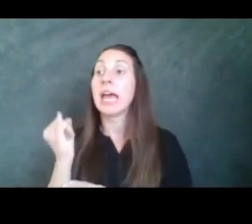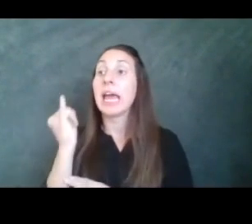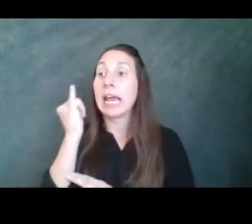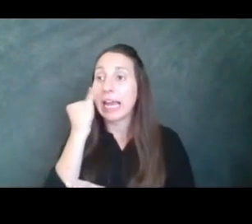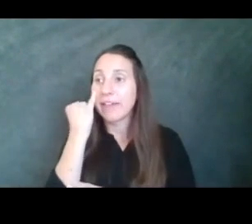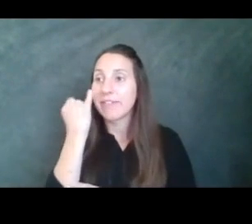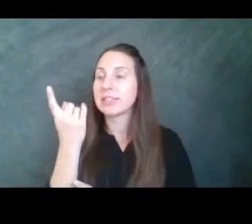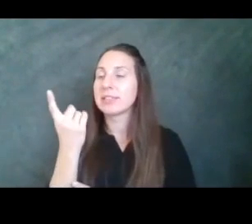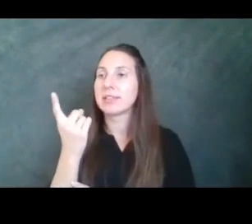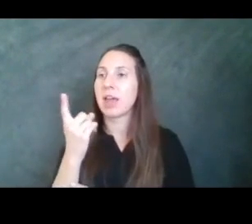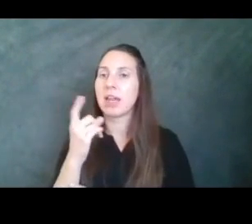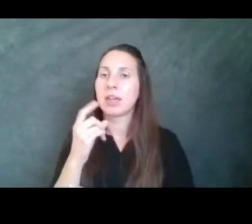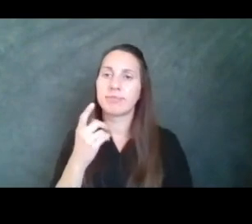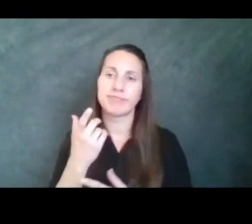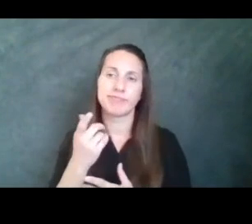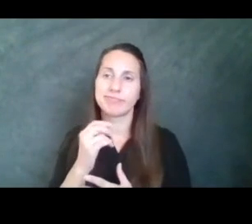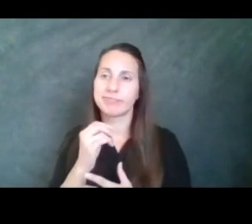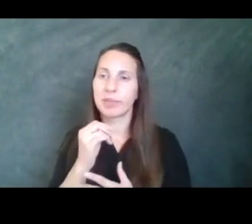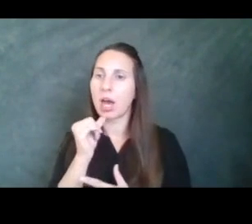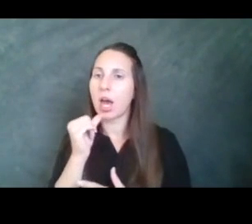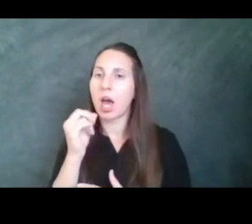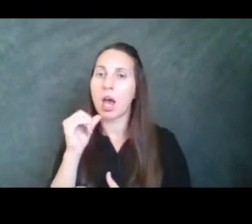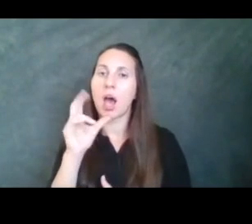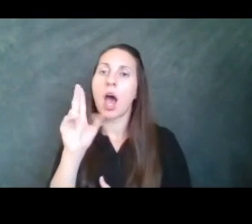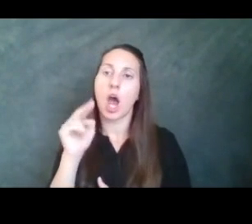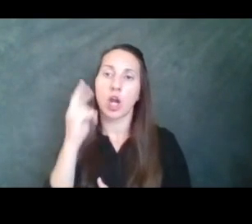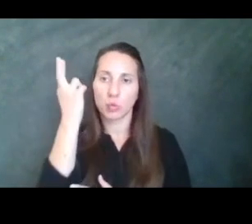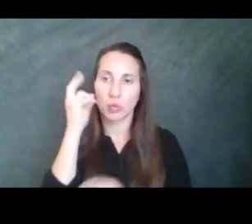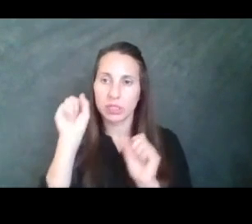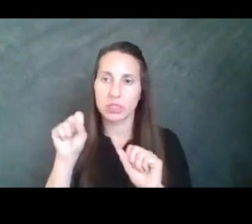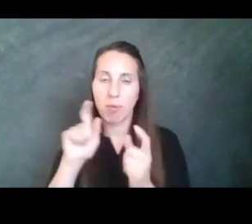financial or administrative burden. My